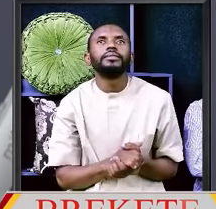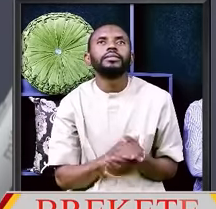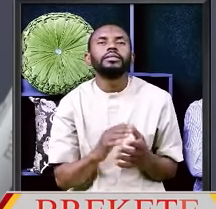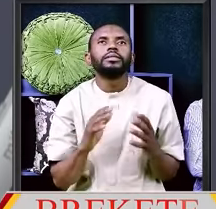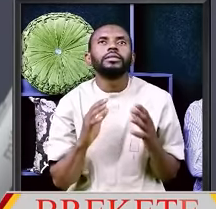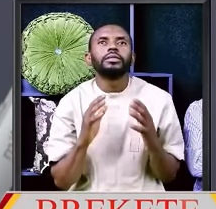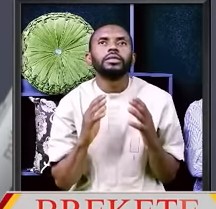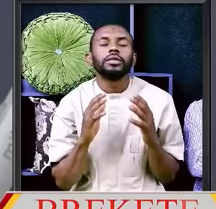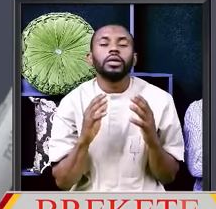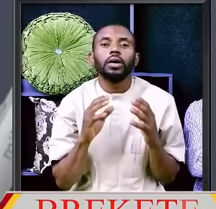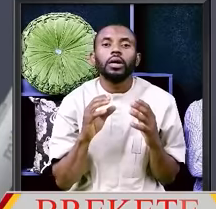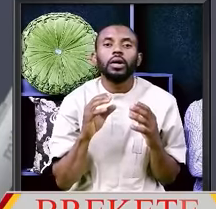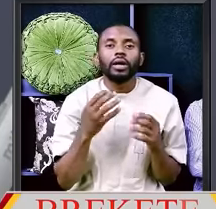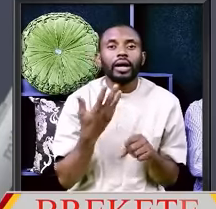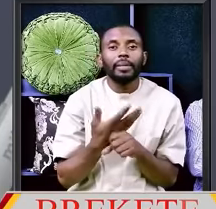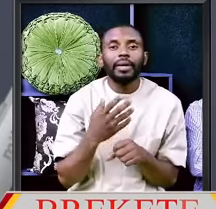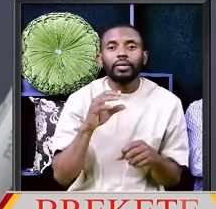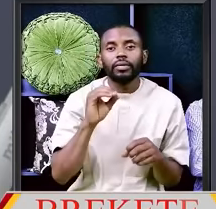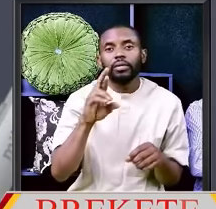Please, Ordinary President.